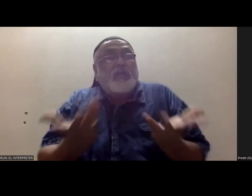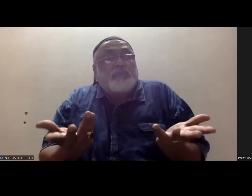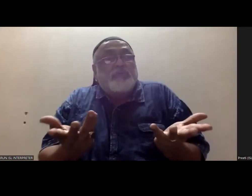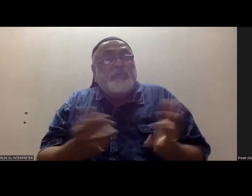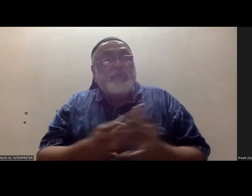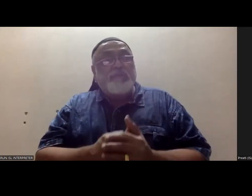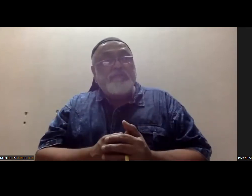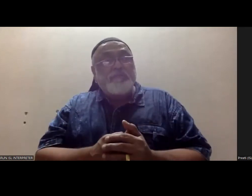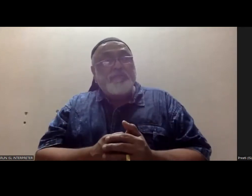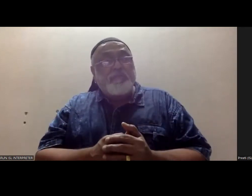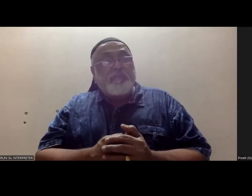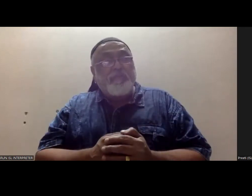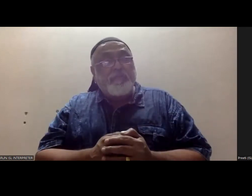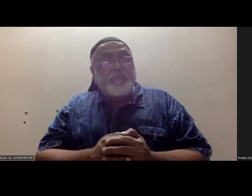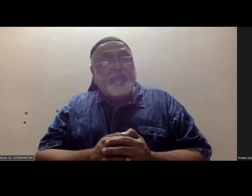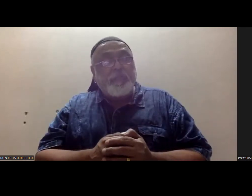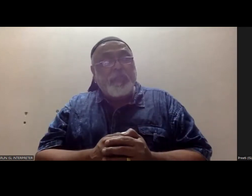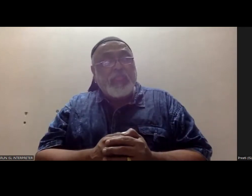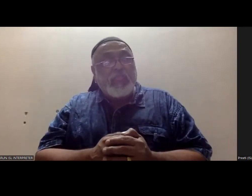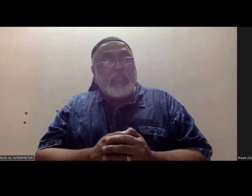explore, but I do not have.